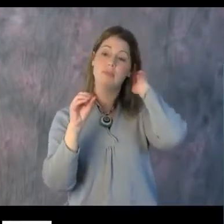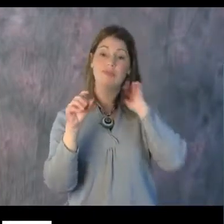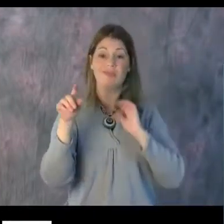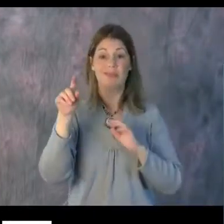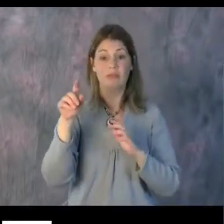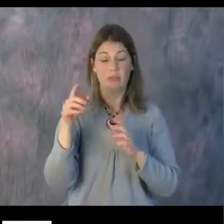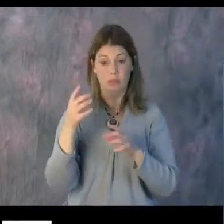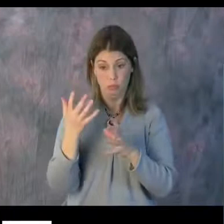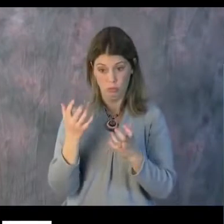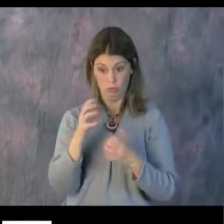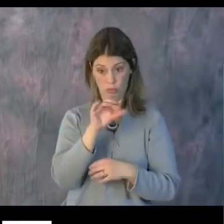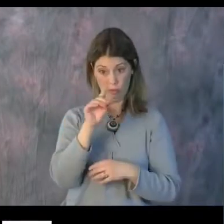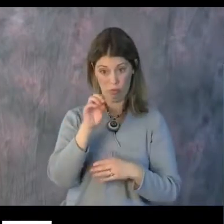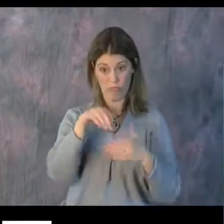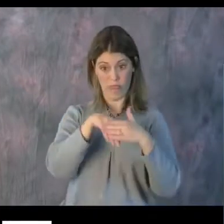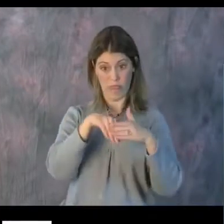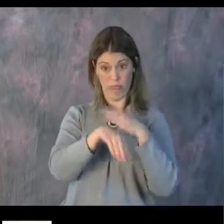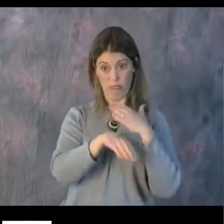So